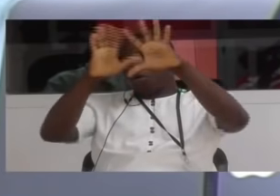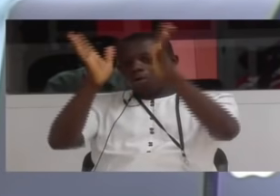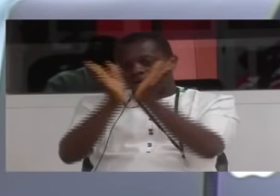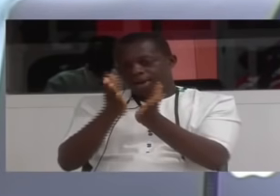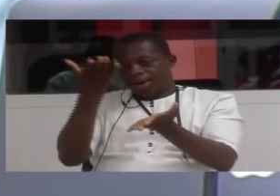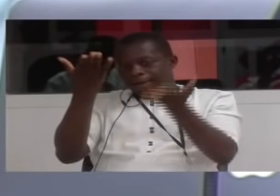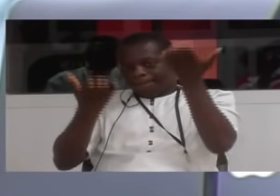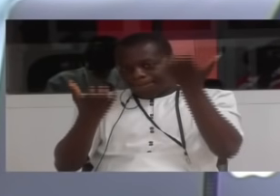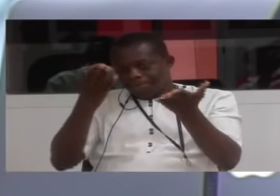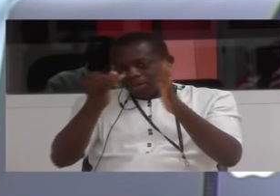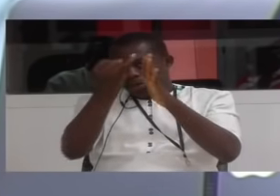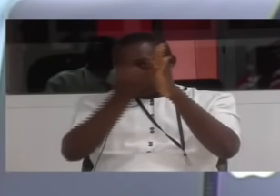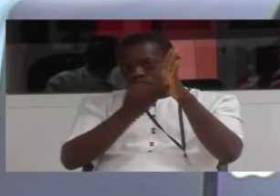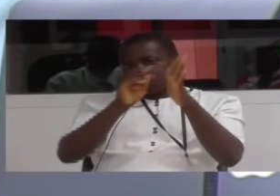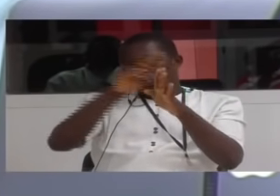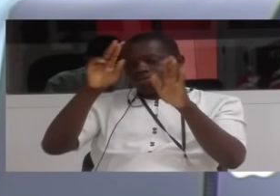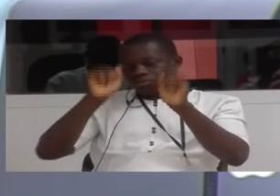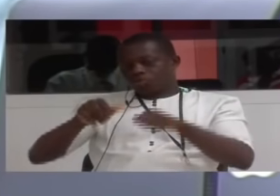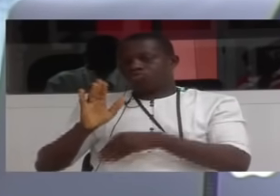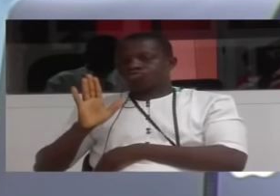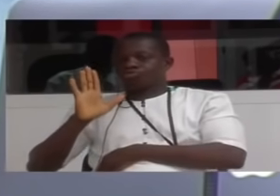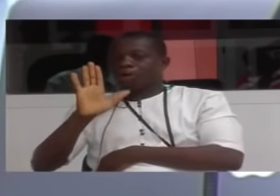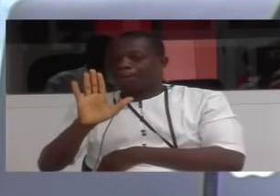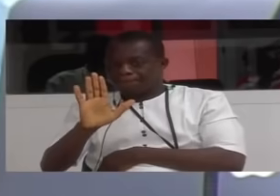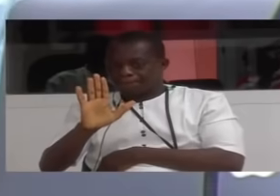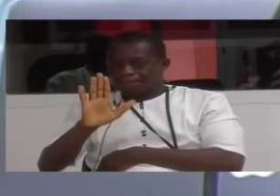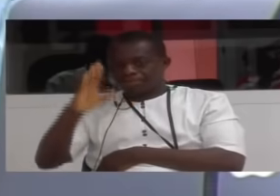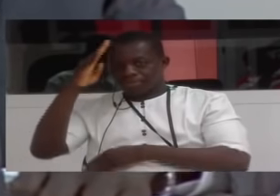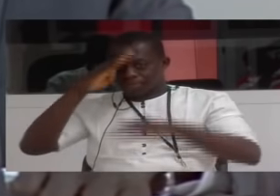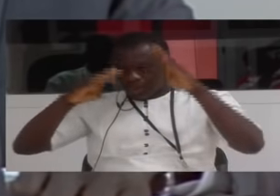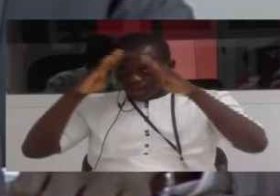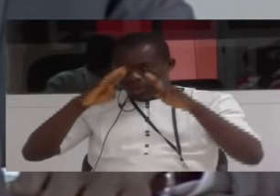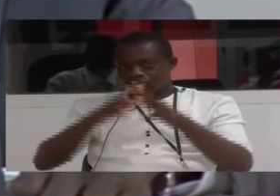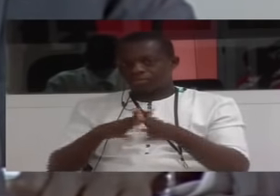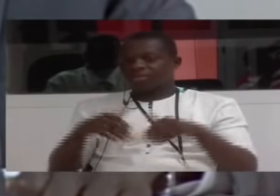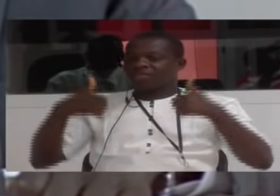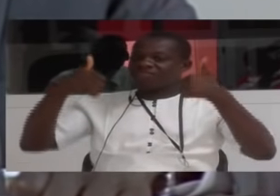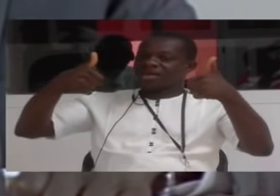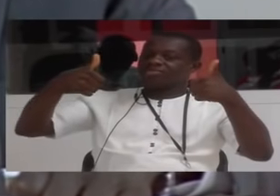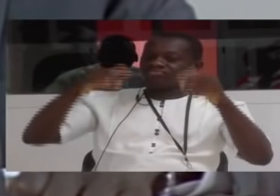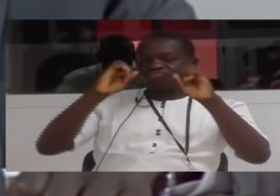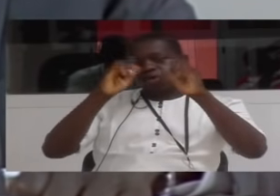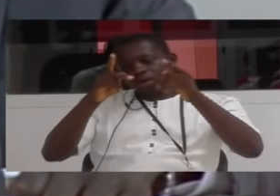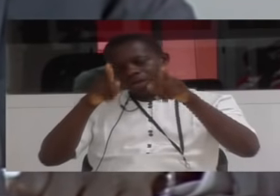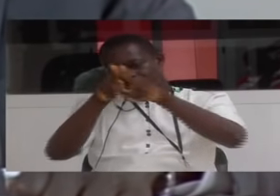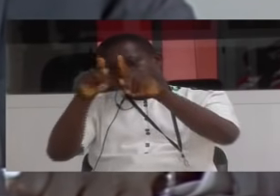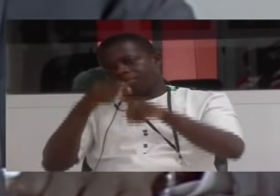issues without having to stop. Thank you. Fine, that's all right with me.